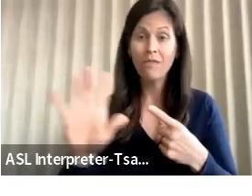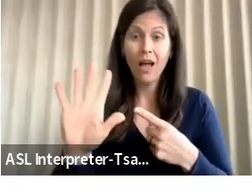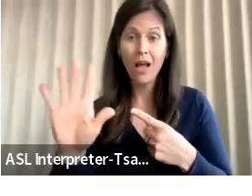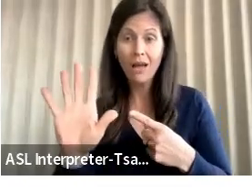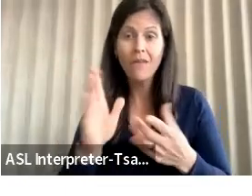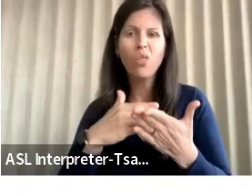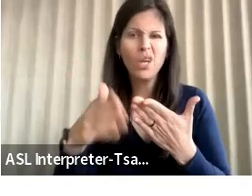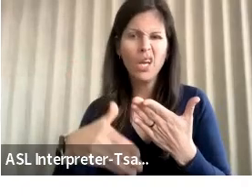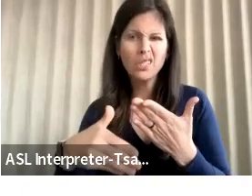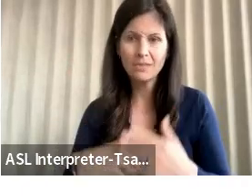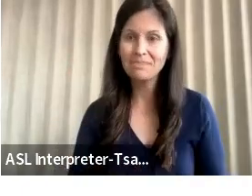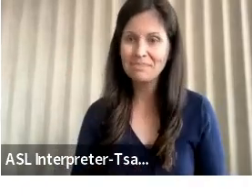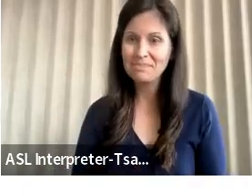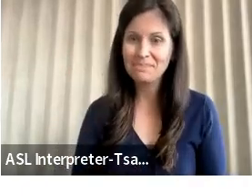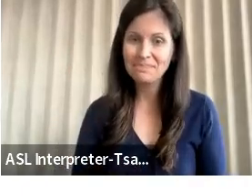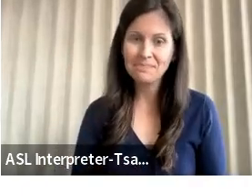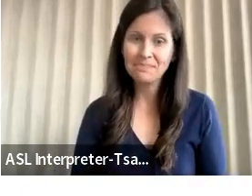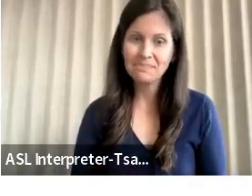weekends.